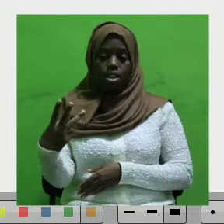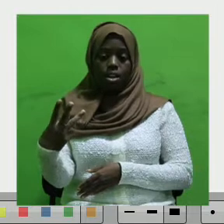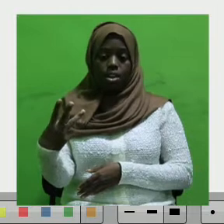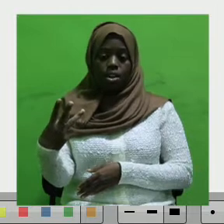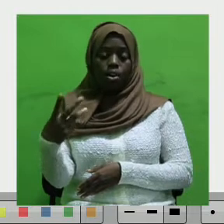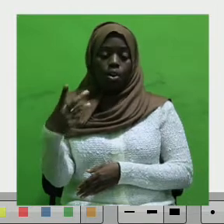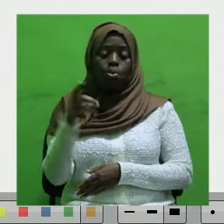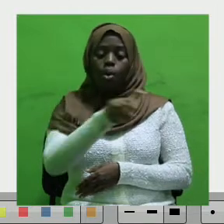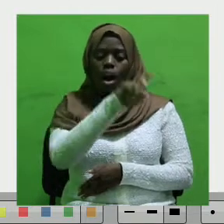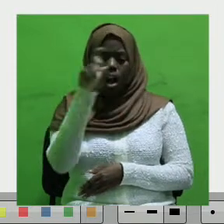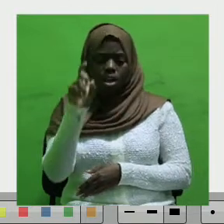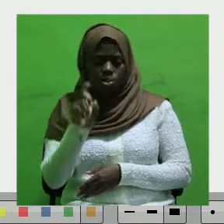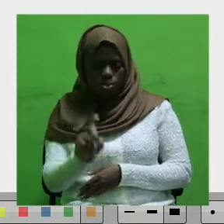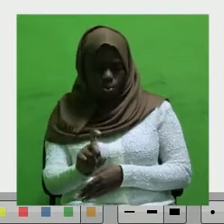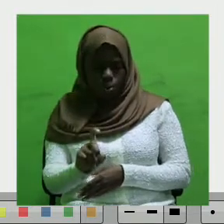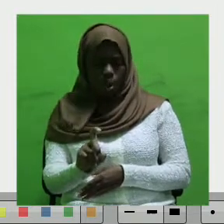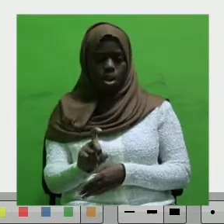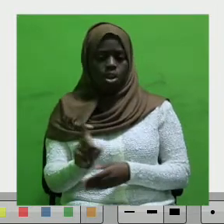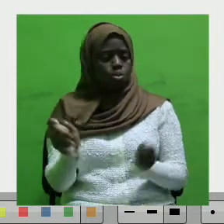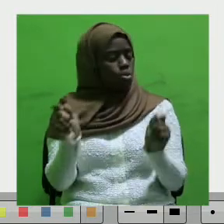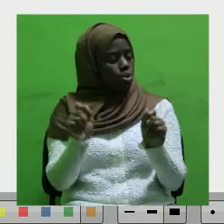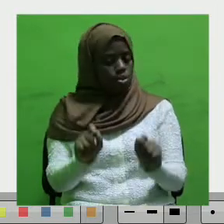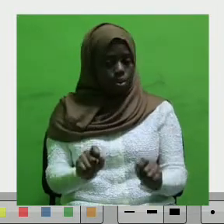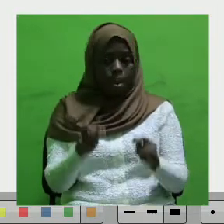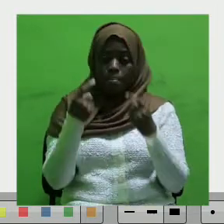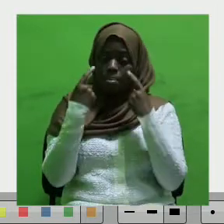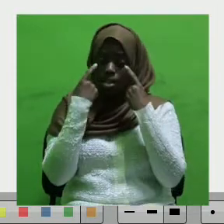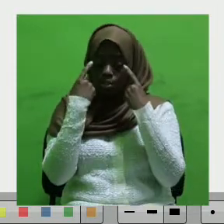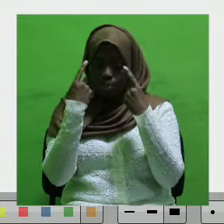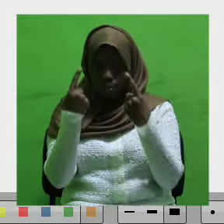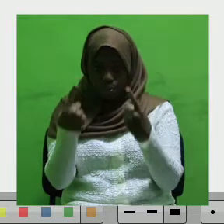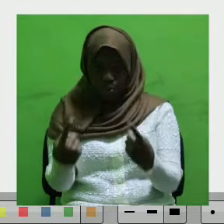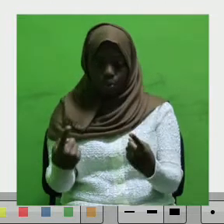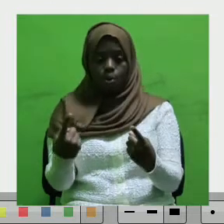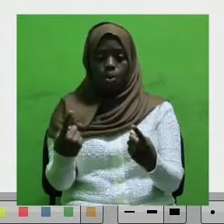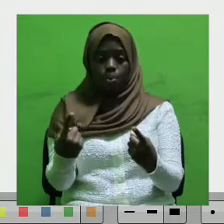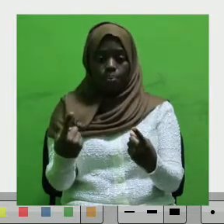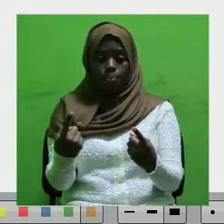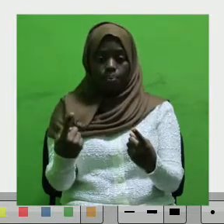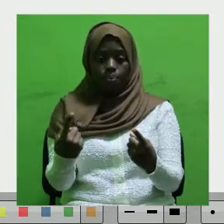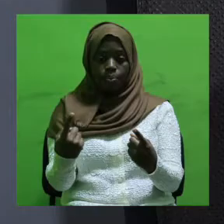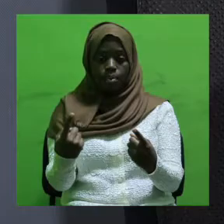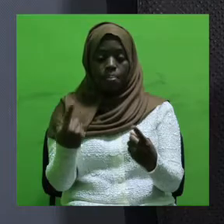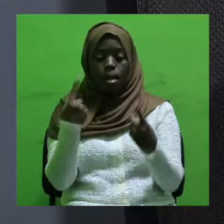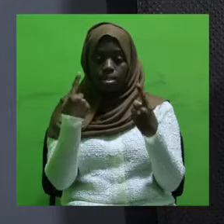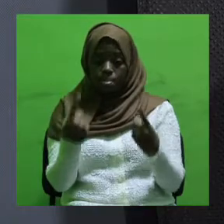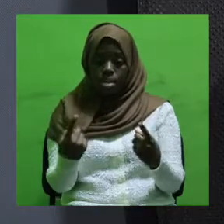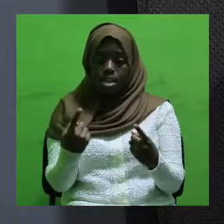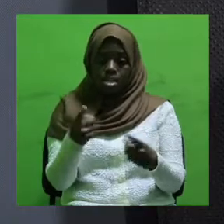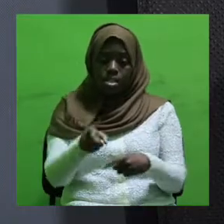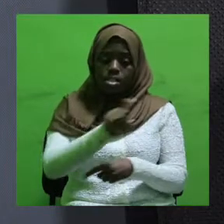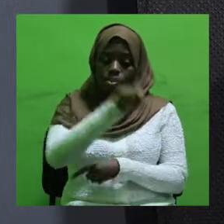That is, your answers should not only be short, but the questions should be